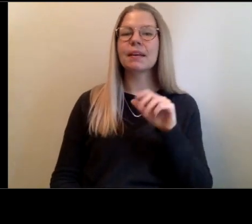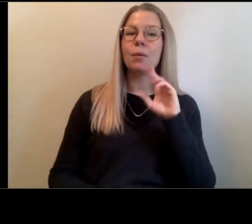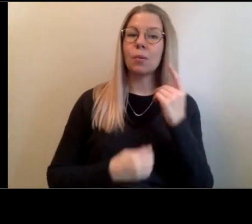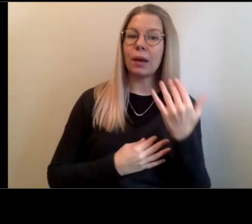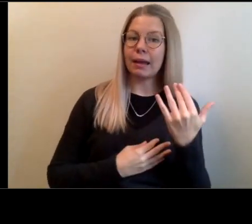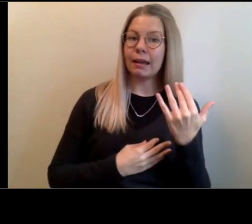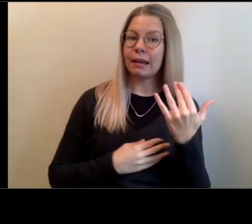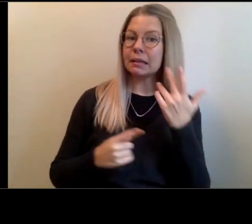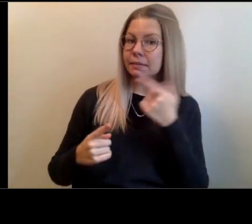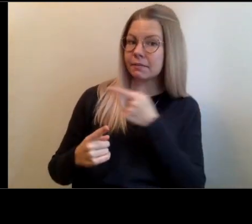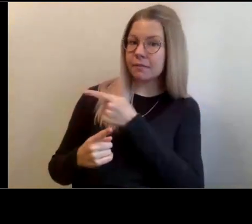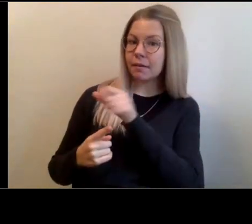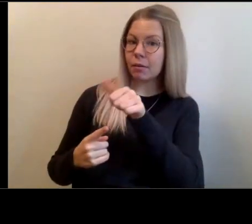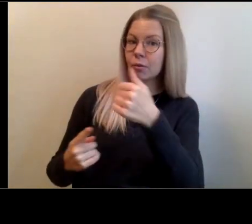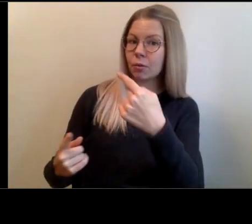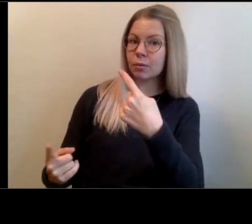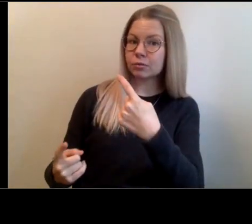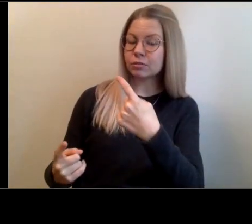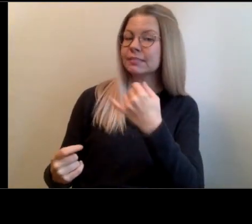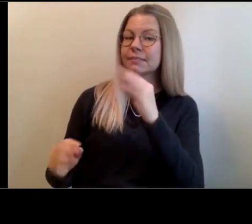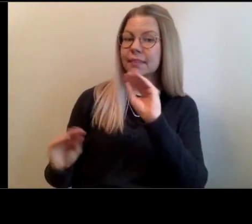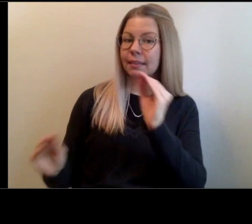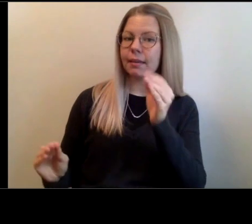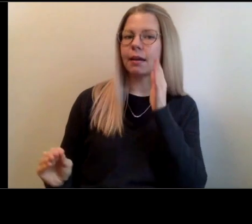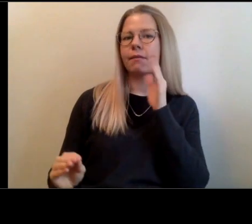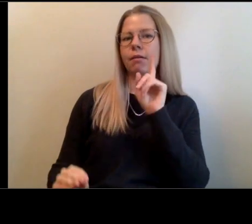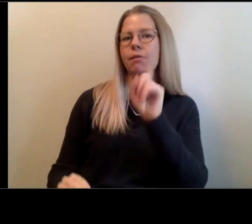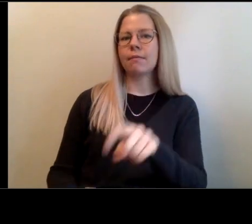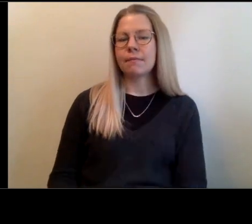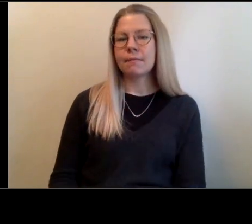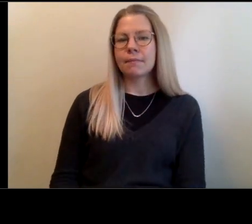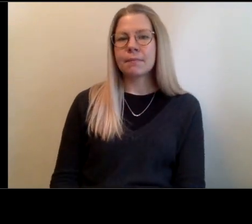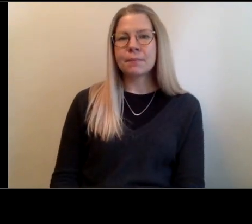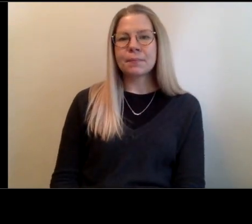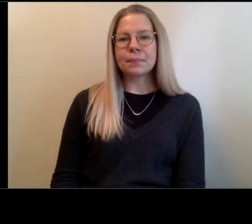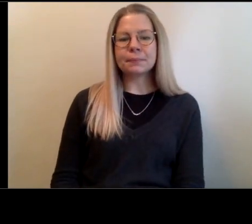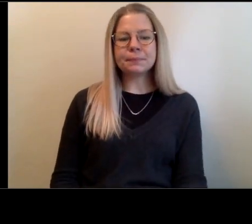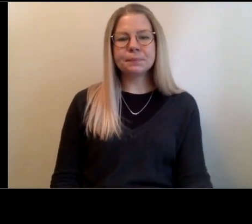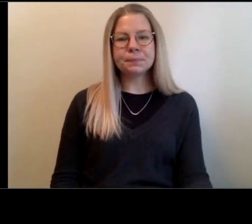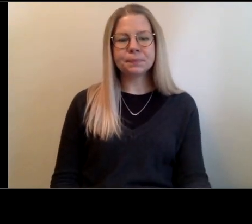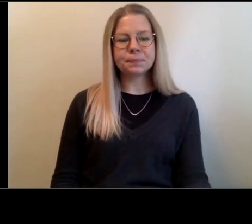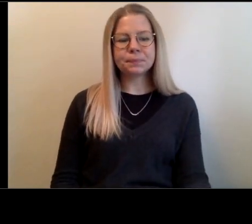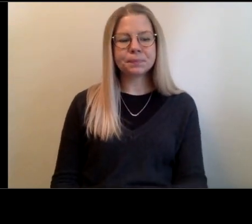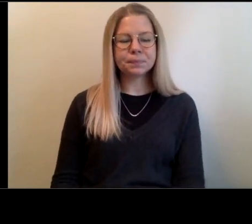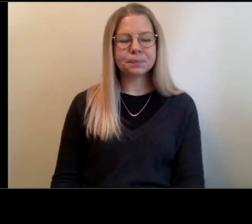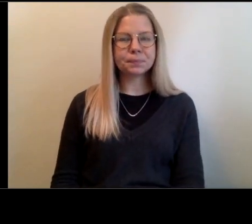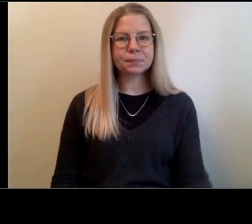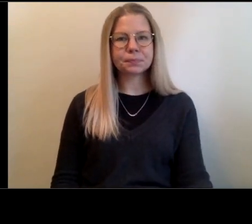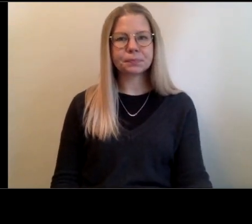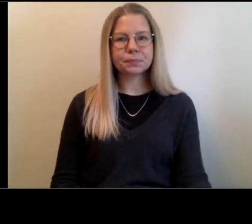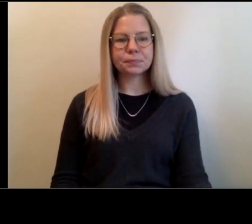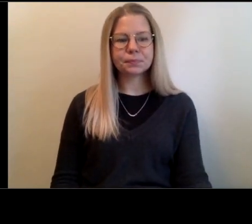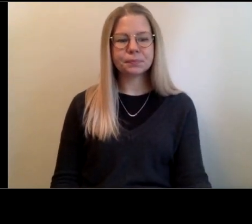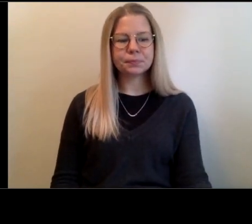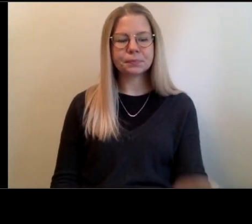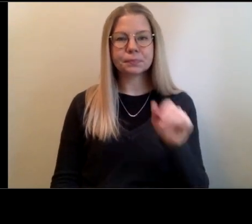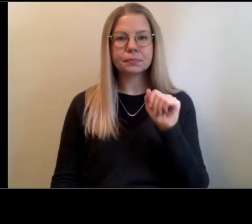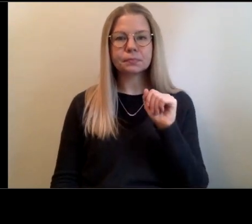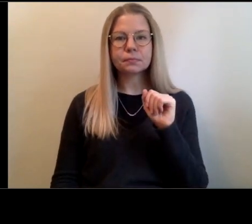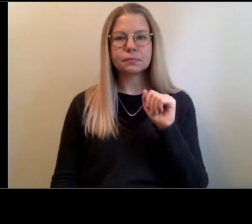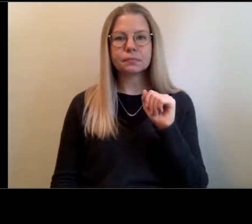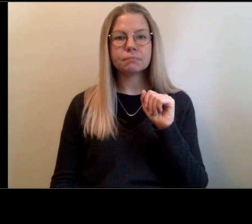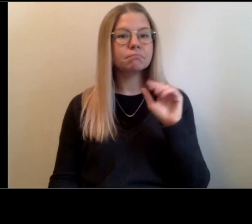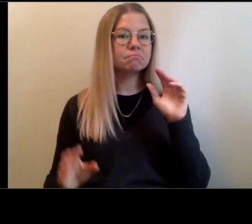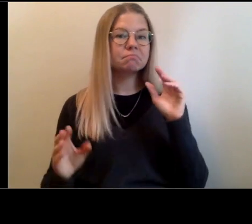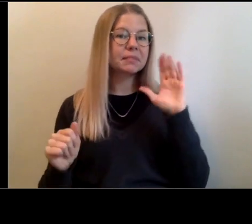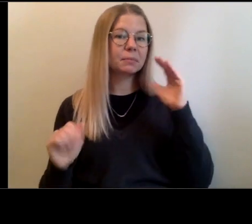ask you a question if no one else has another question. So, thank you. Okay, I'm not seeing any other questions,